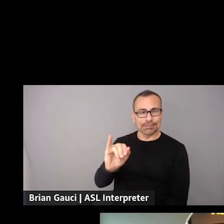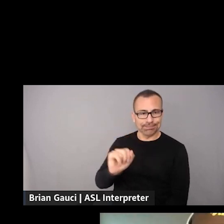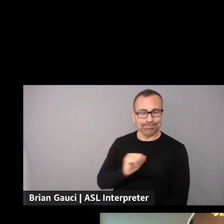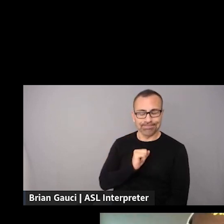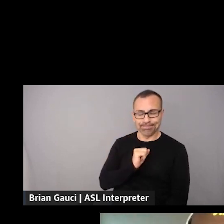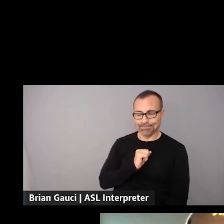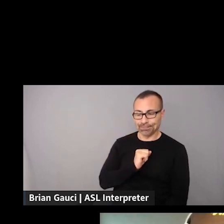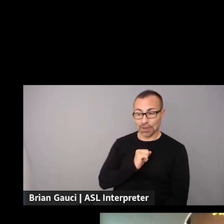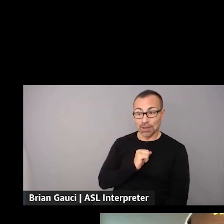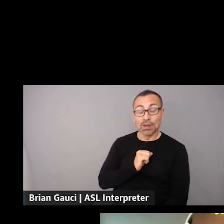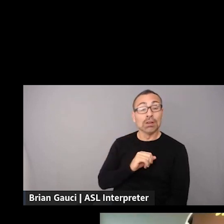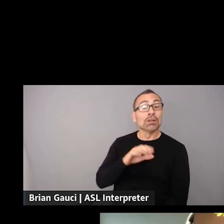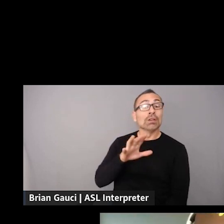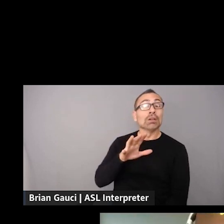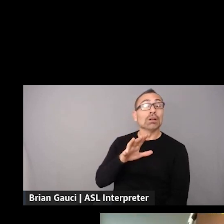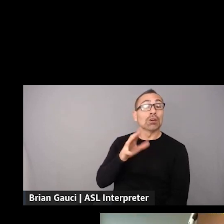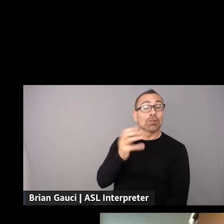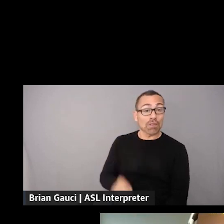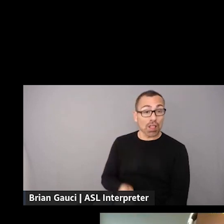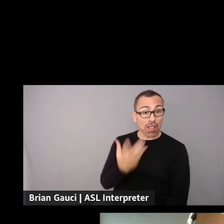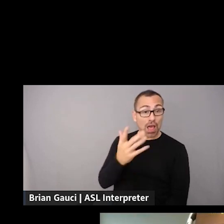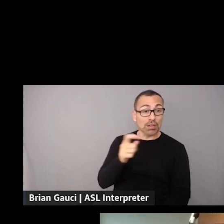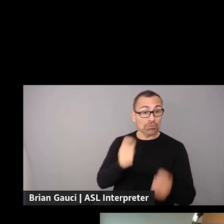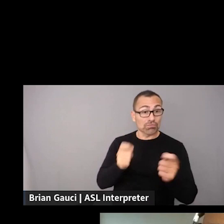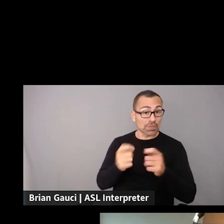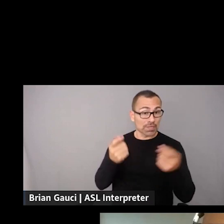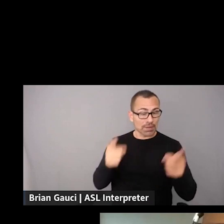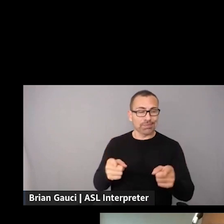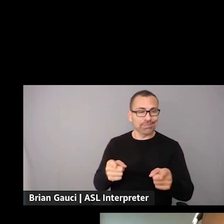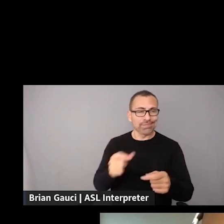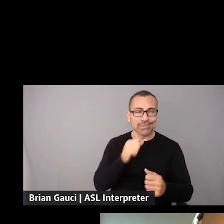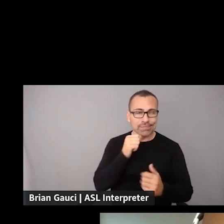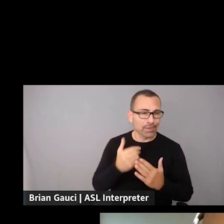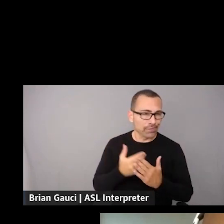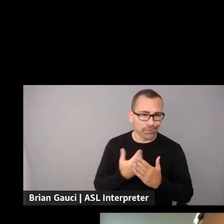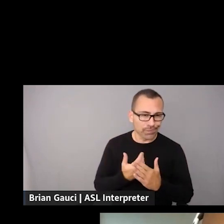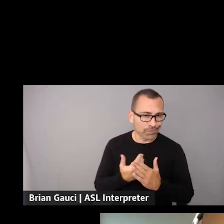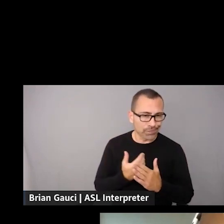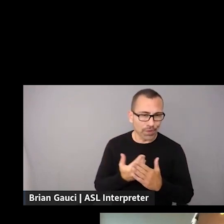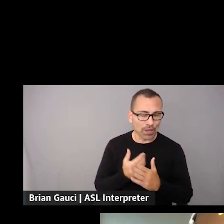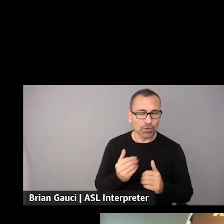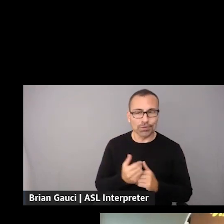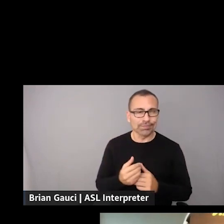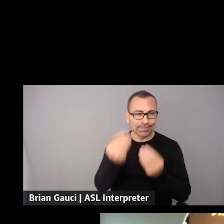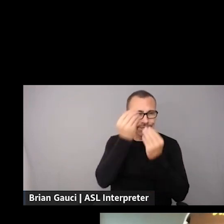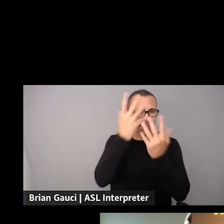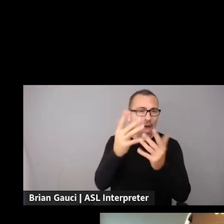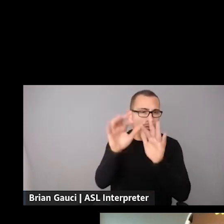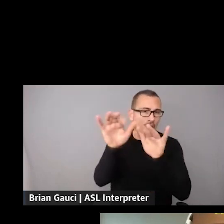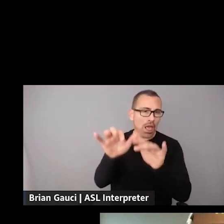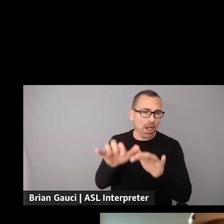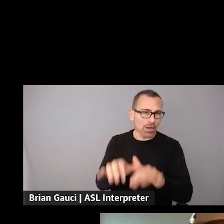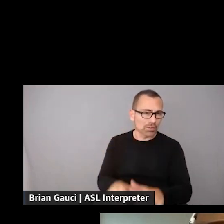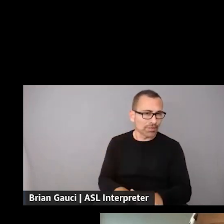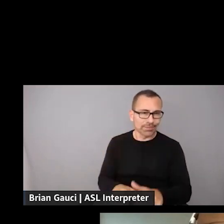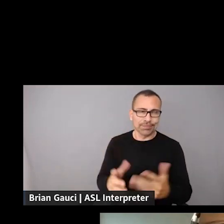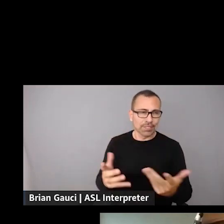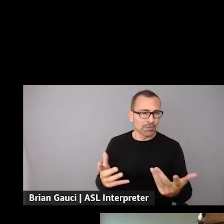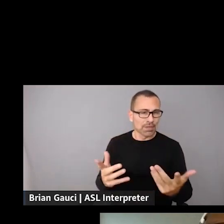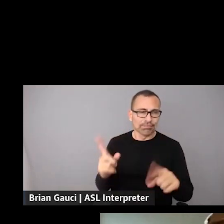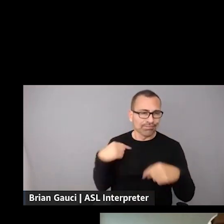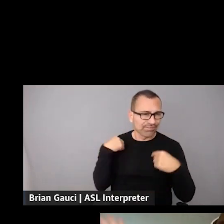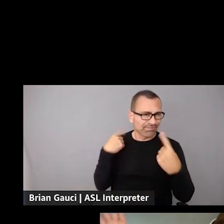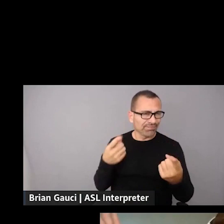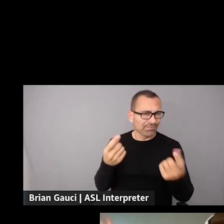all these changes that are not necessarily new, right? Like the data trend has been, I think, over the past number of years,